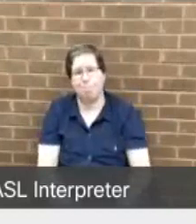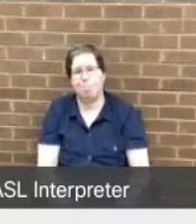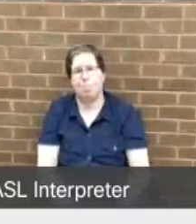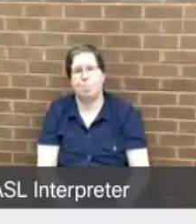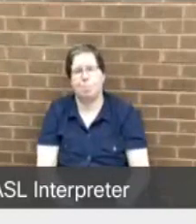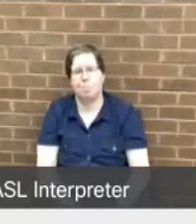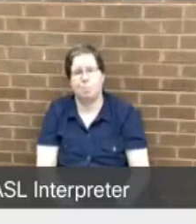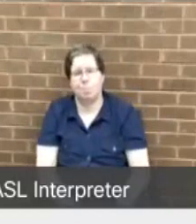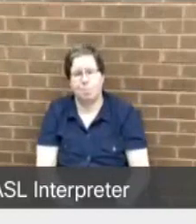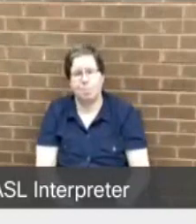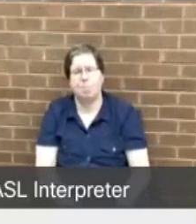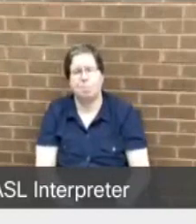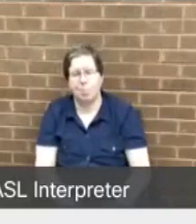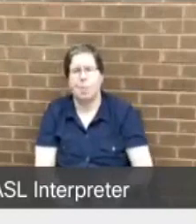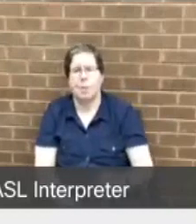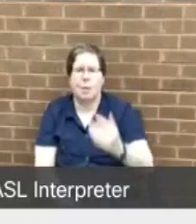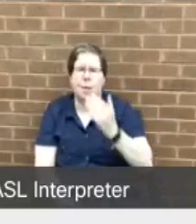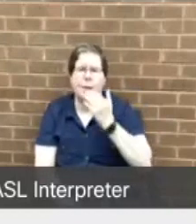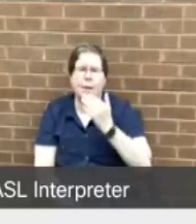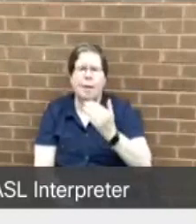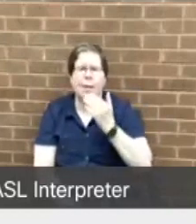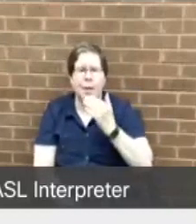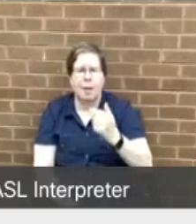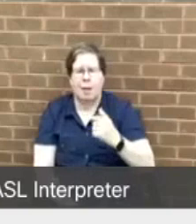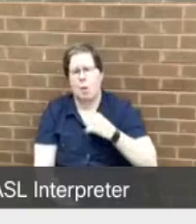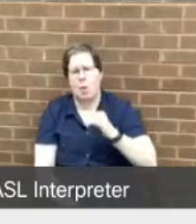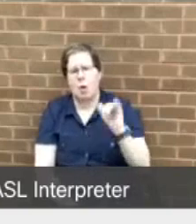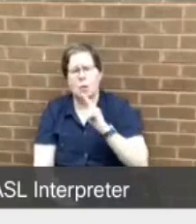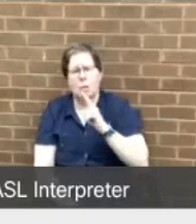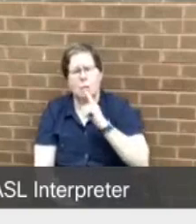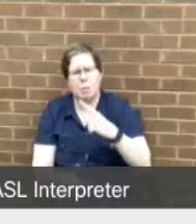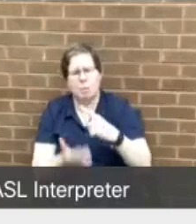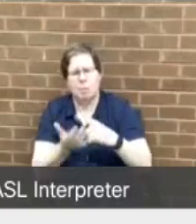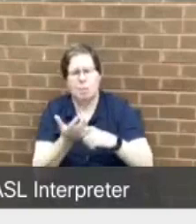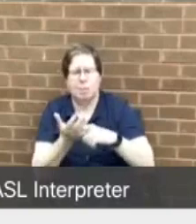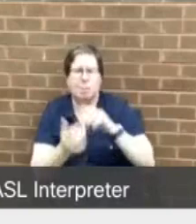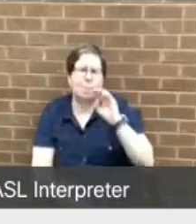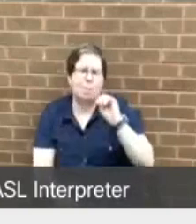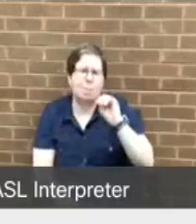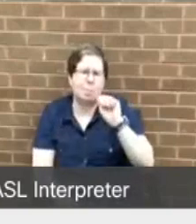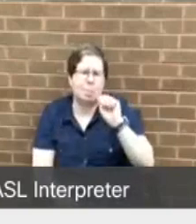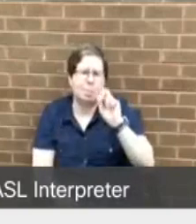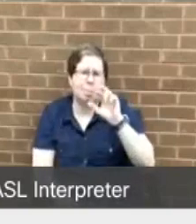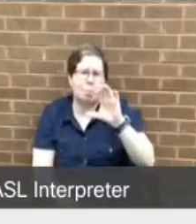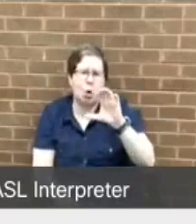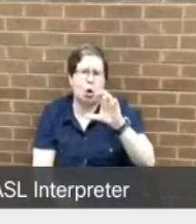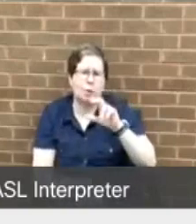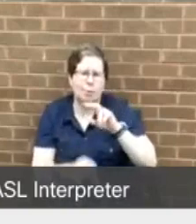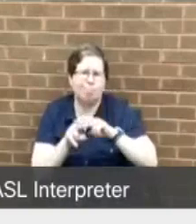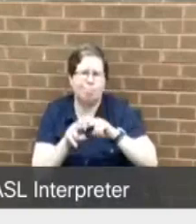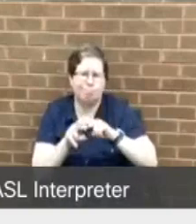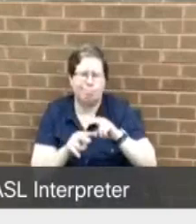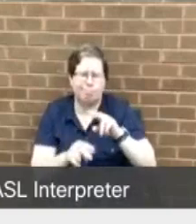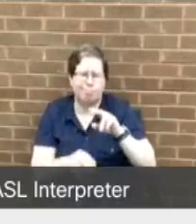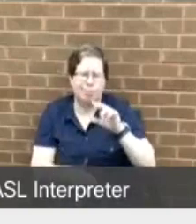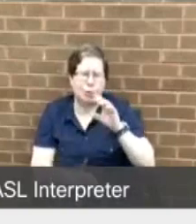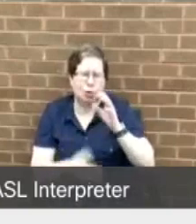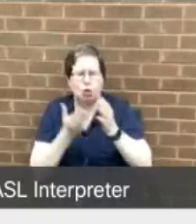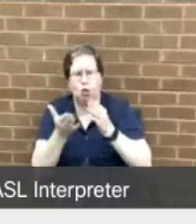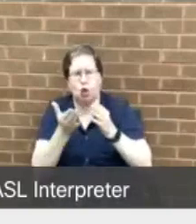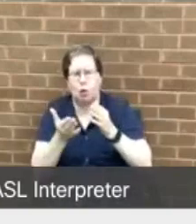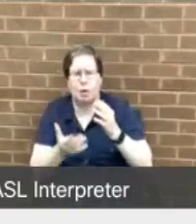Thank you. So then I also wanted to touch on MARC service, and I know you spoke earlier a little bit